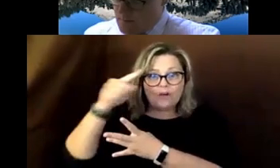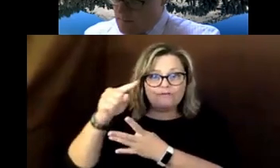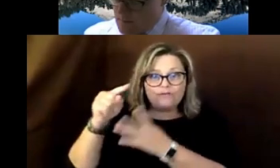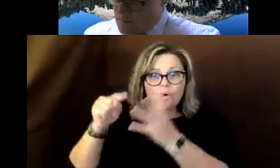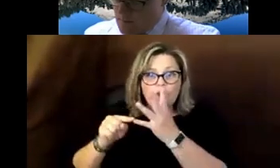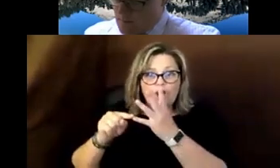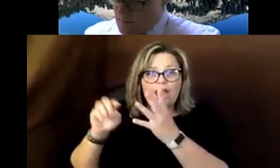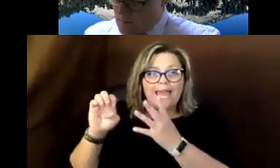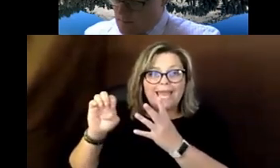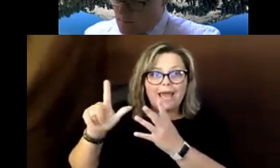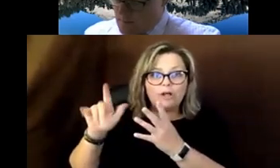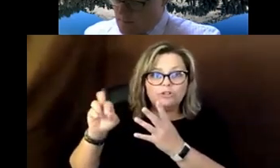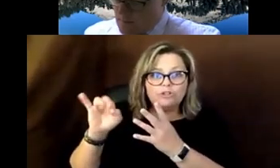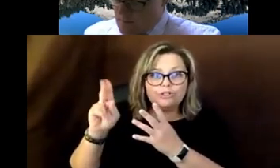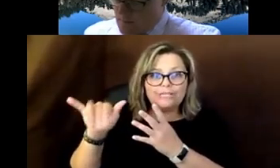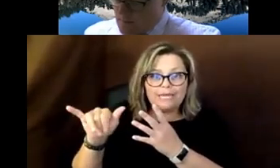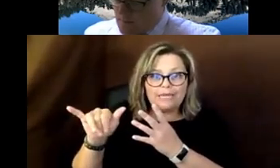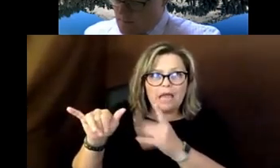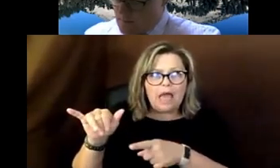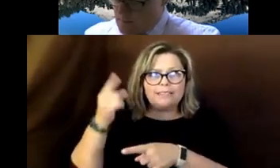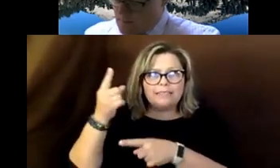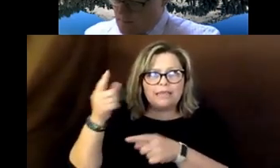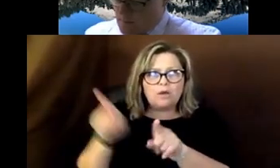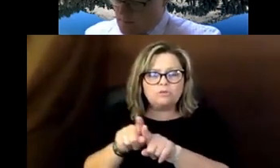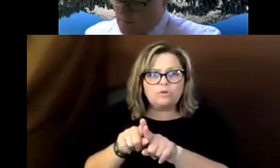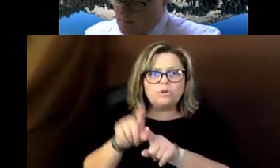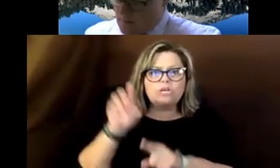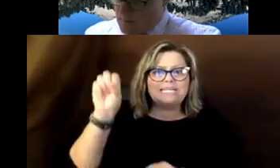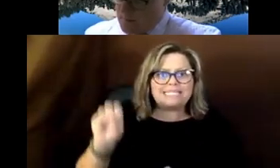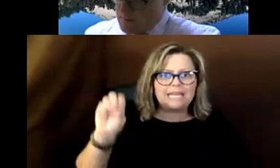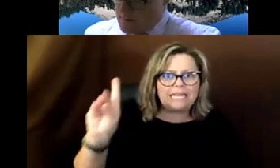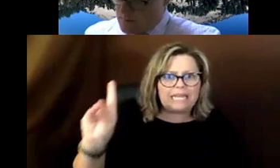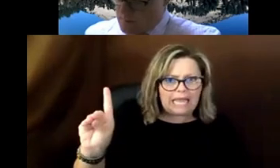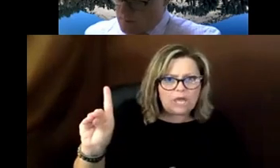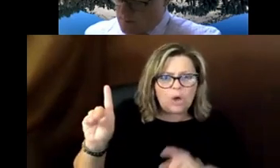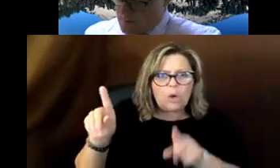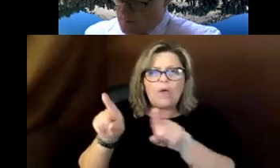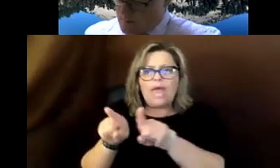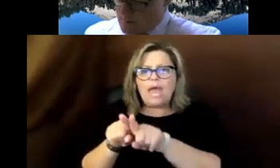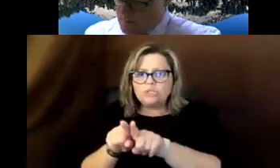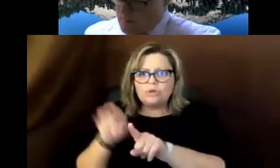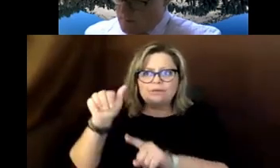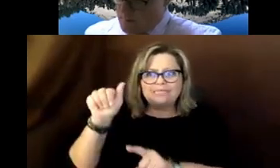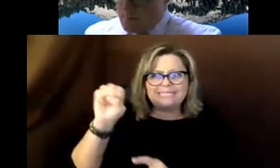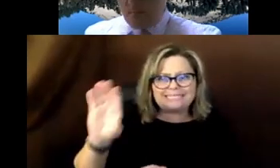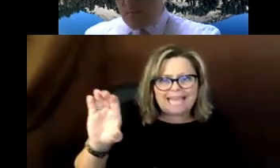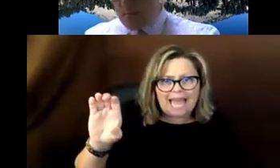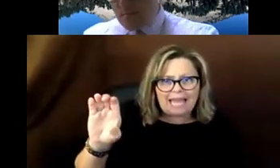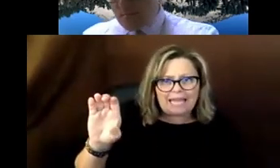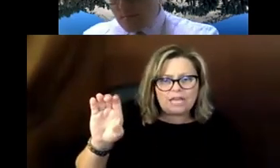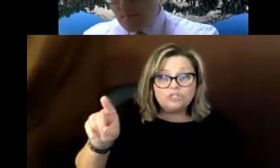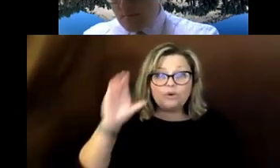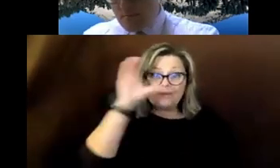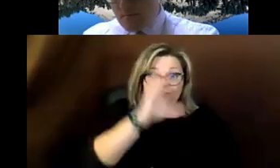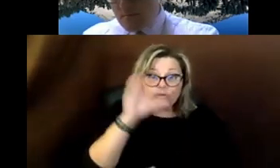I think, also in North Sacramento. So if you go on to the, you know, do a Google for PACE